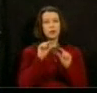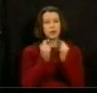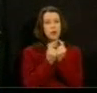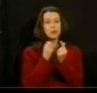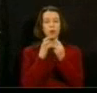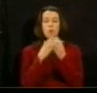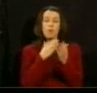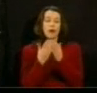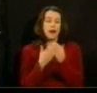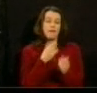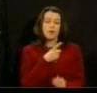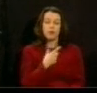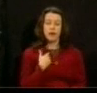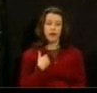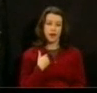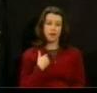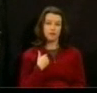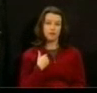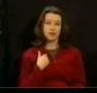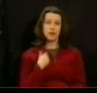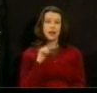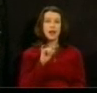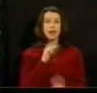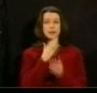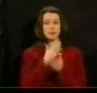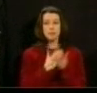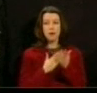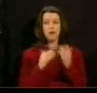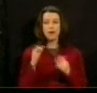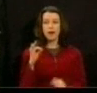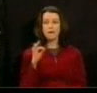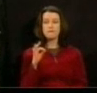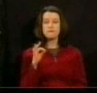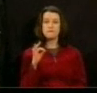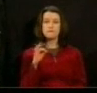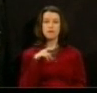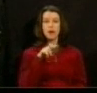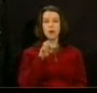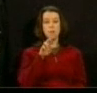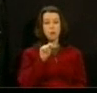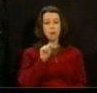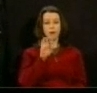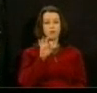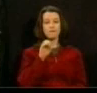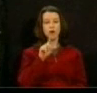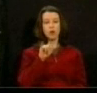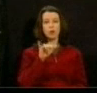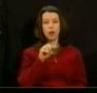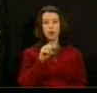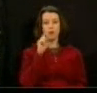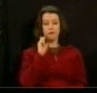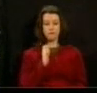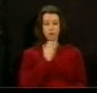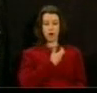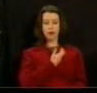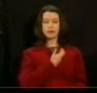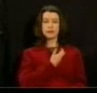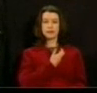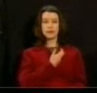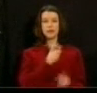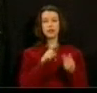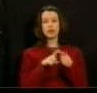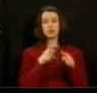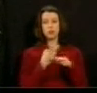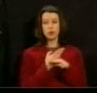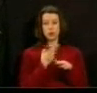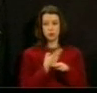whatever they have as part of a portfolio for us to